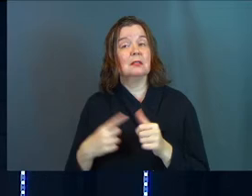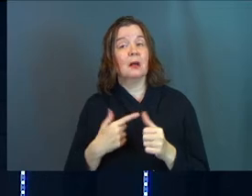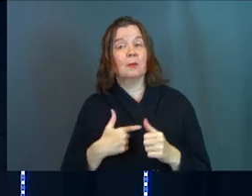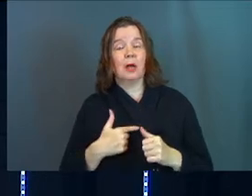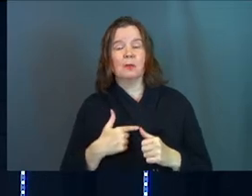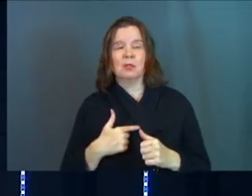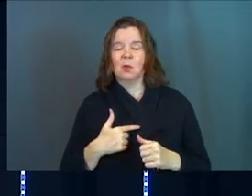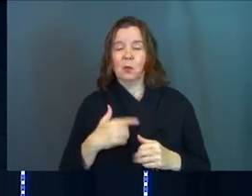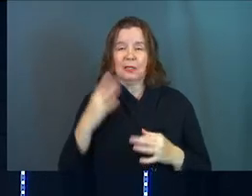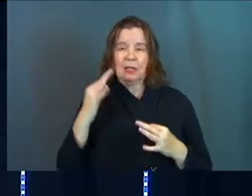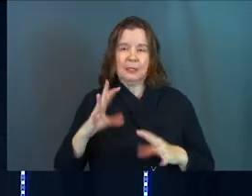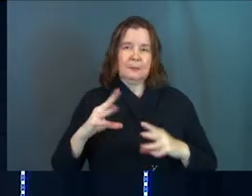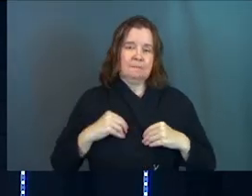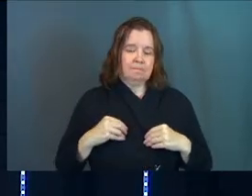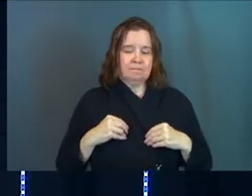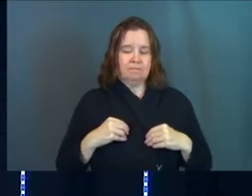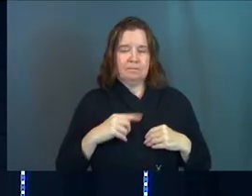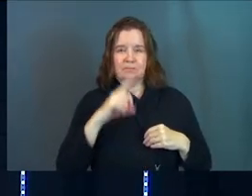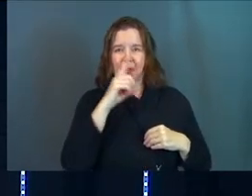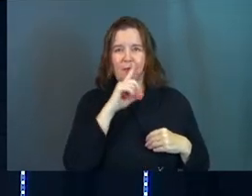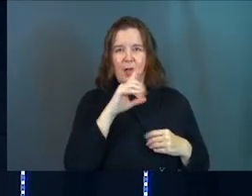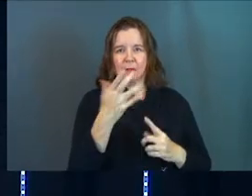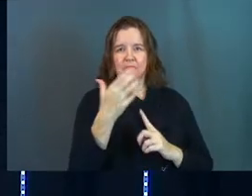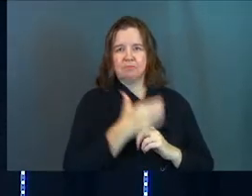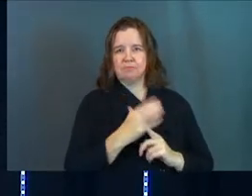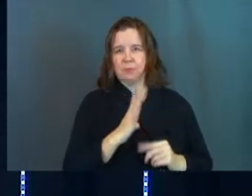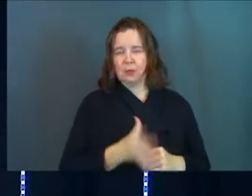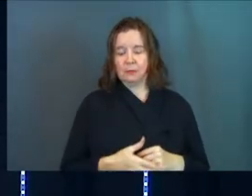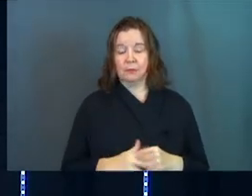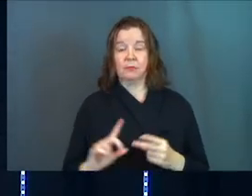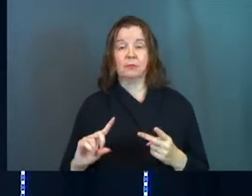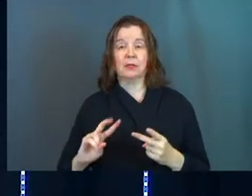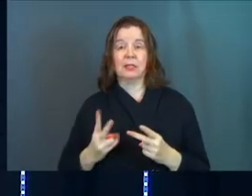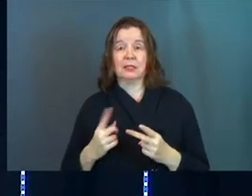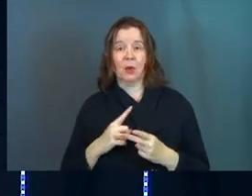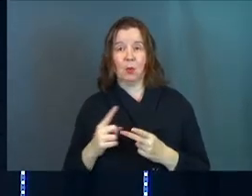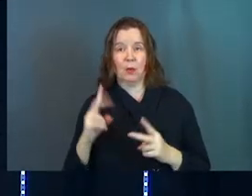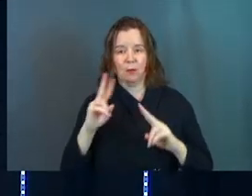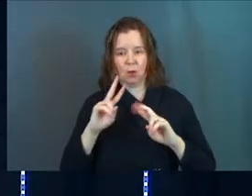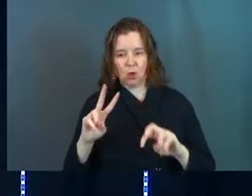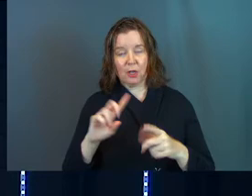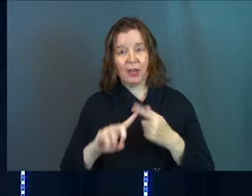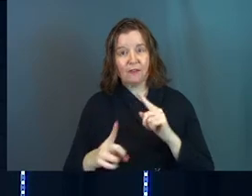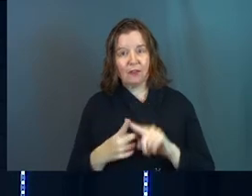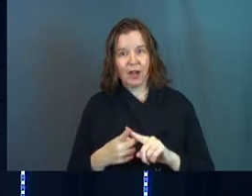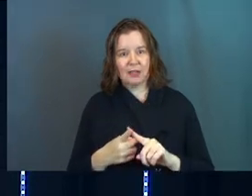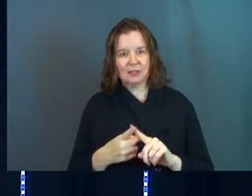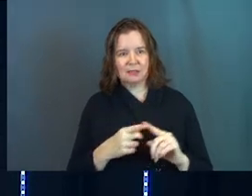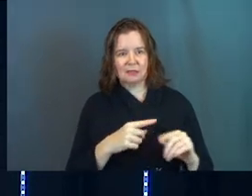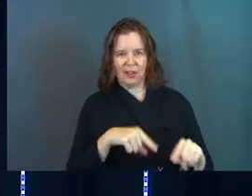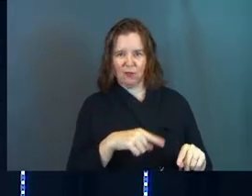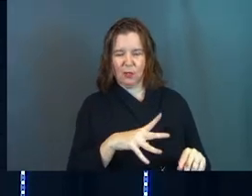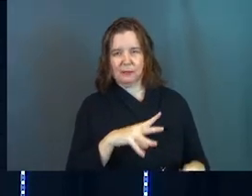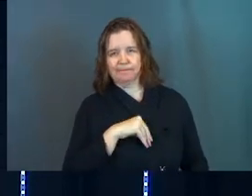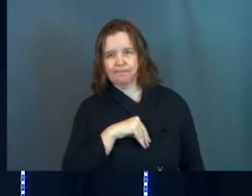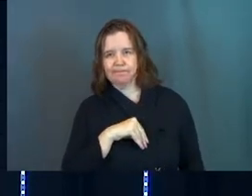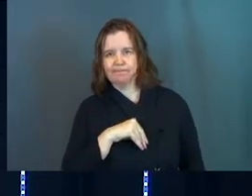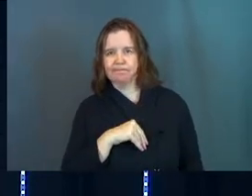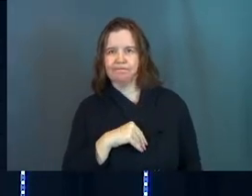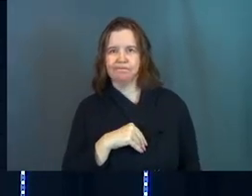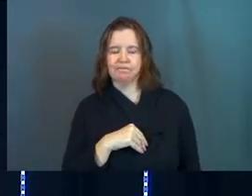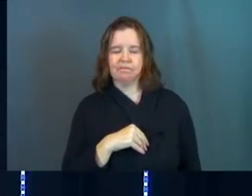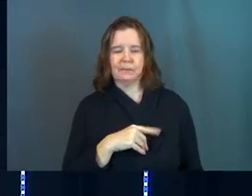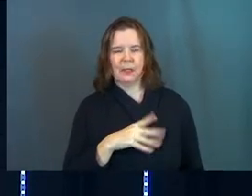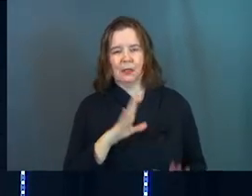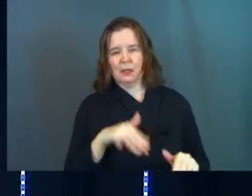we've settled for a counterfeit. The second week we looked at friendships and said, have we settled for counterfeit friendships and